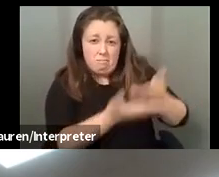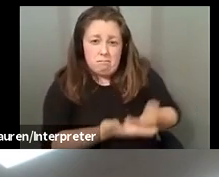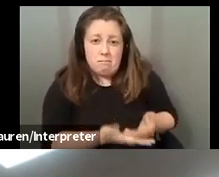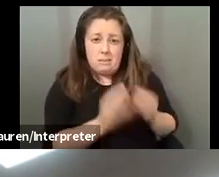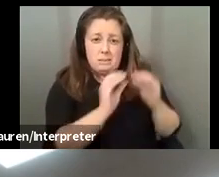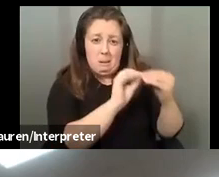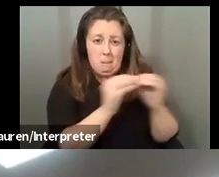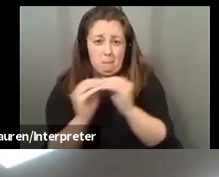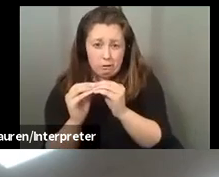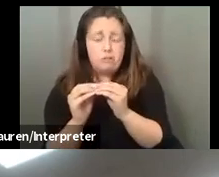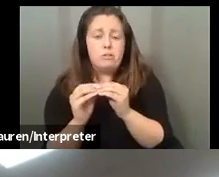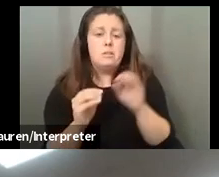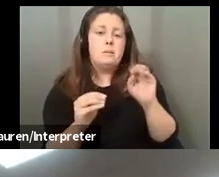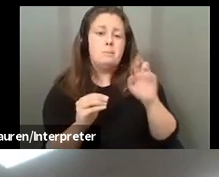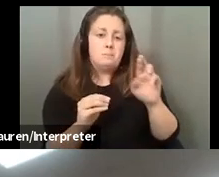us today with the slideshow.